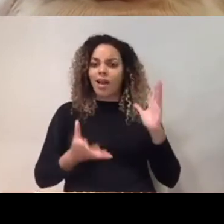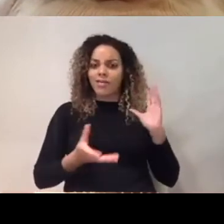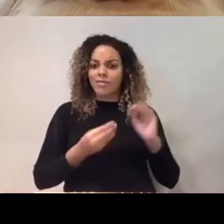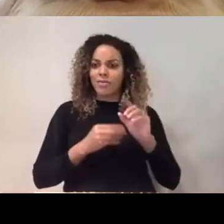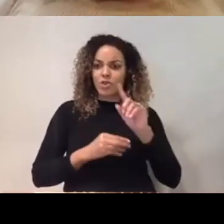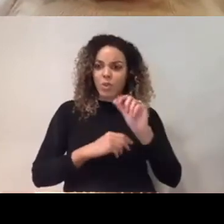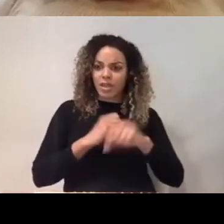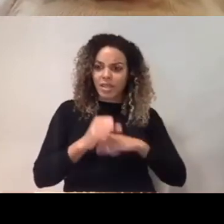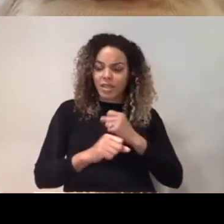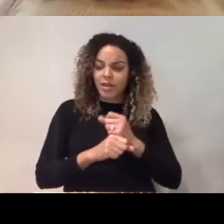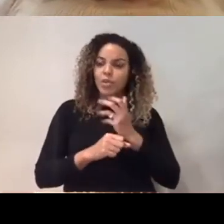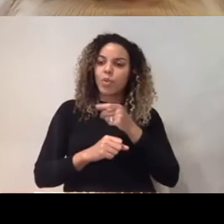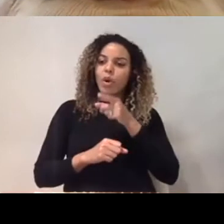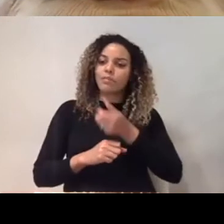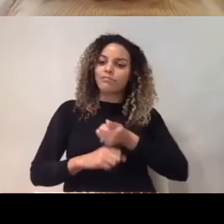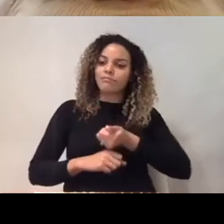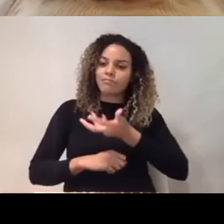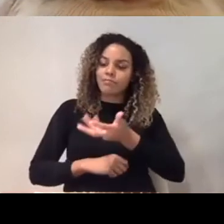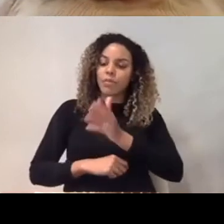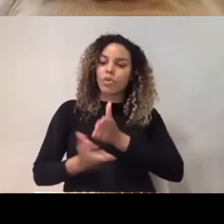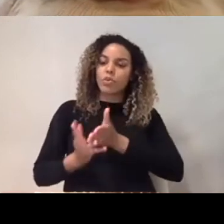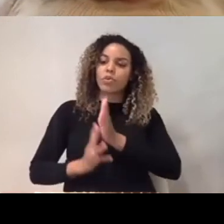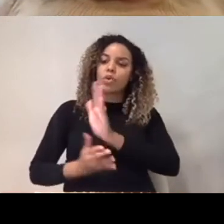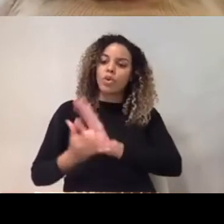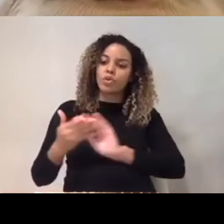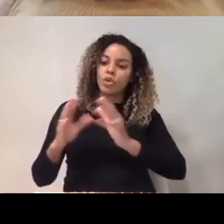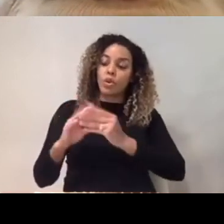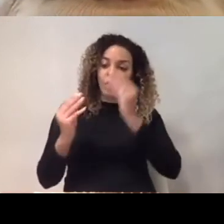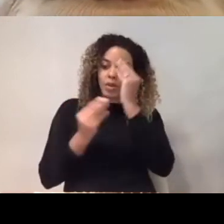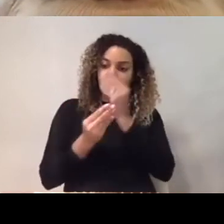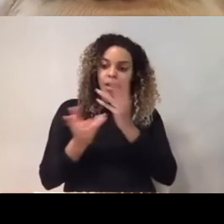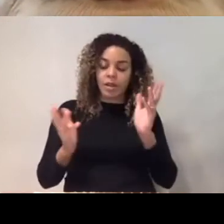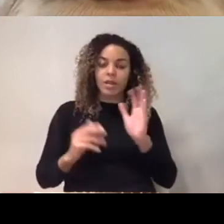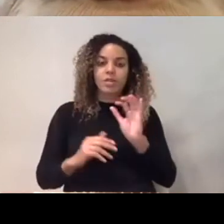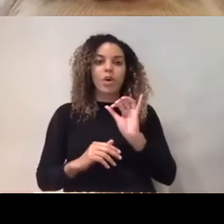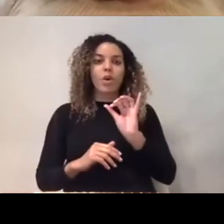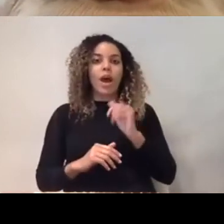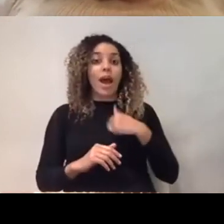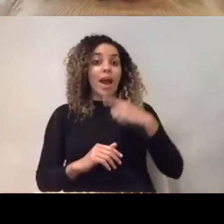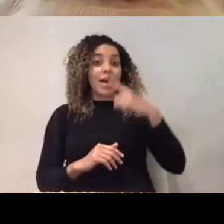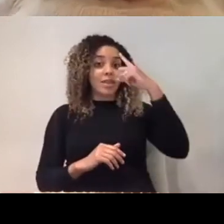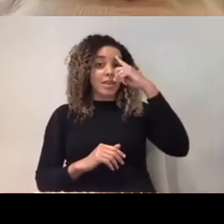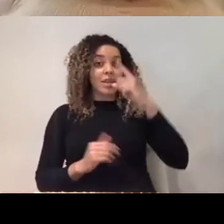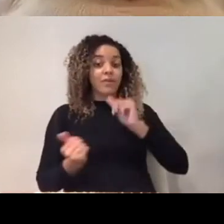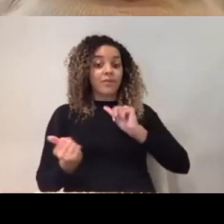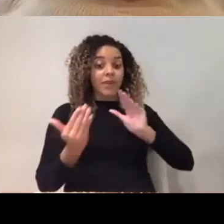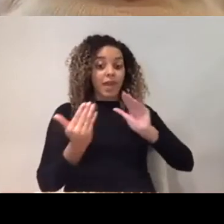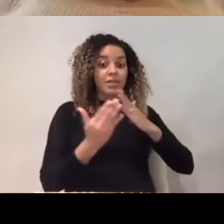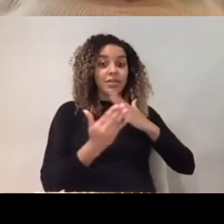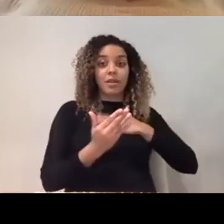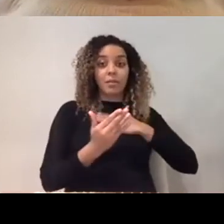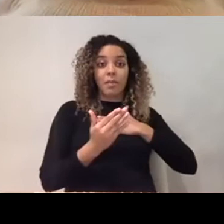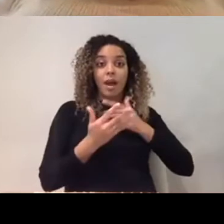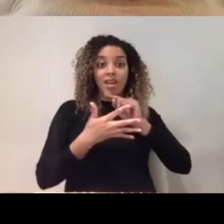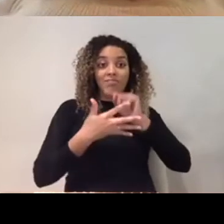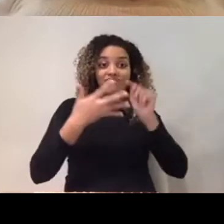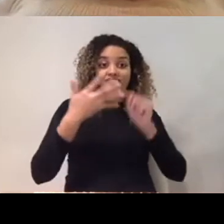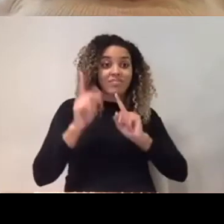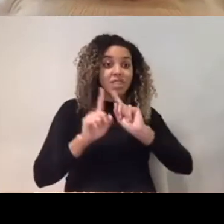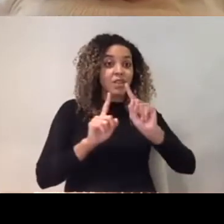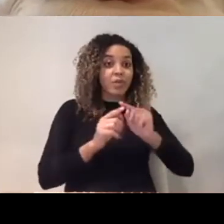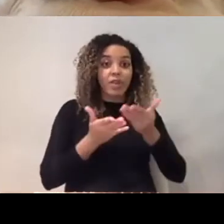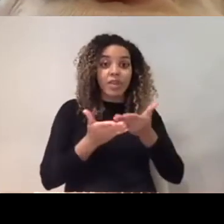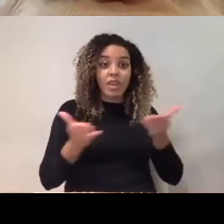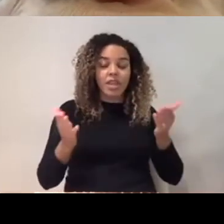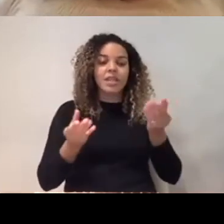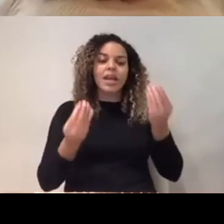learned through that to come through your storytelling. And so I think going through the things that I went through gave me, in a sense, an element